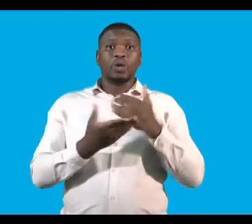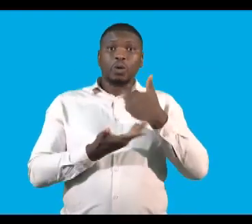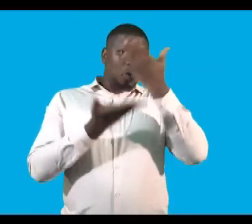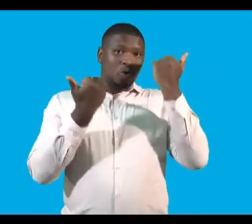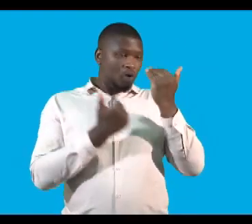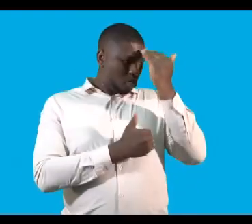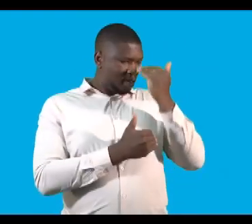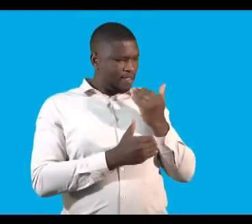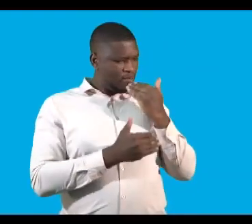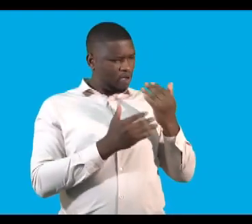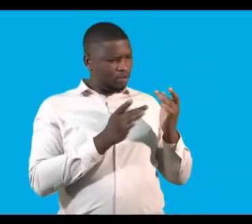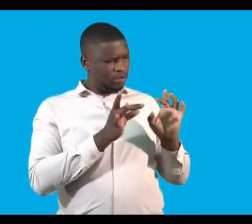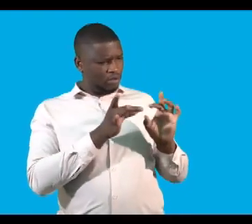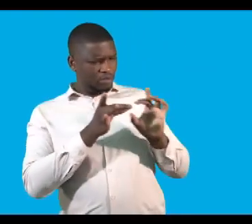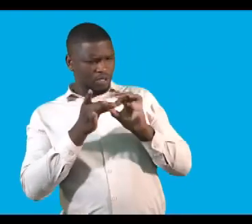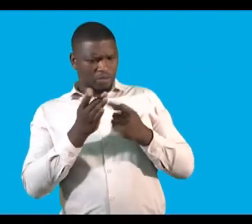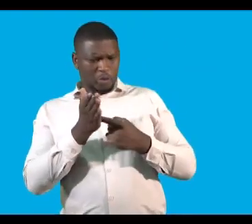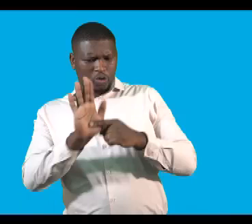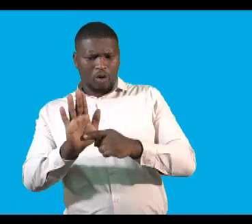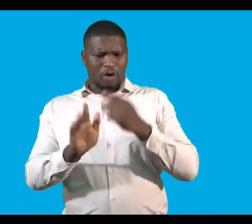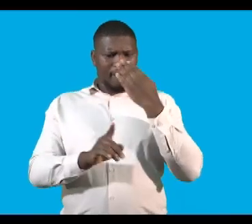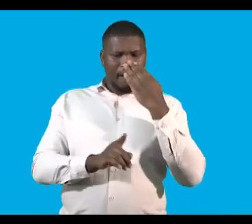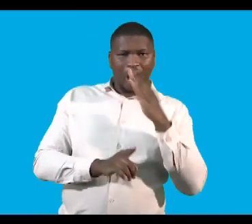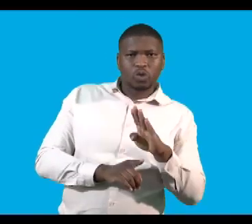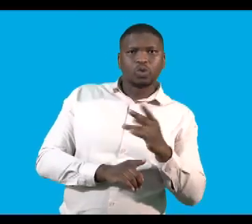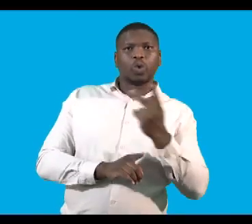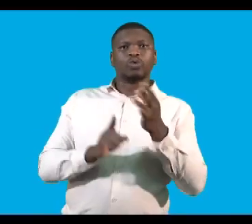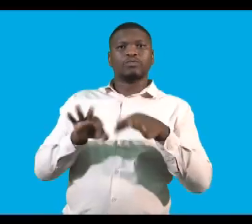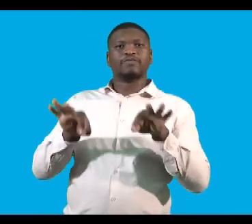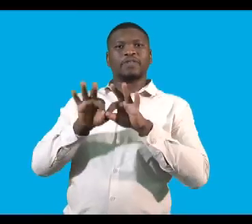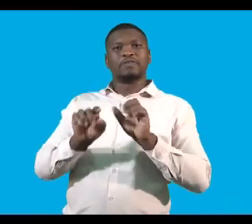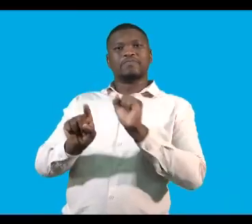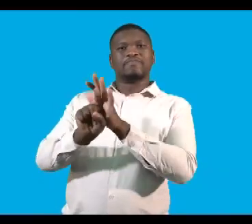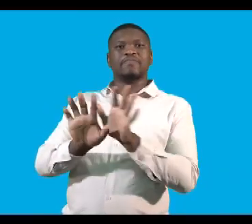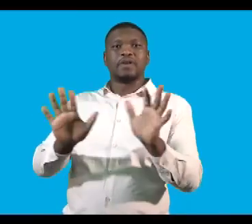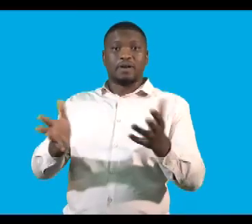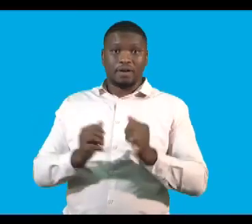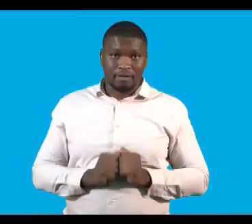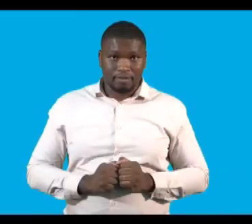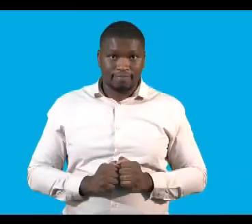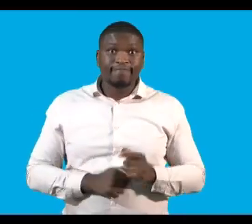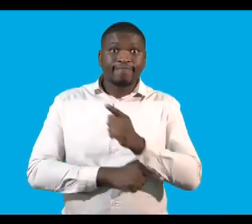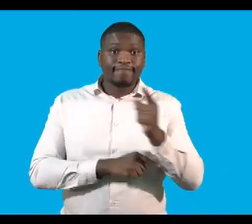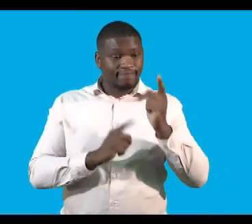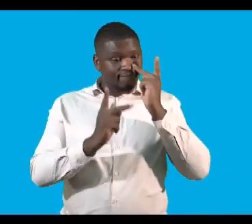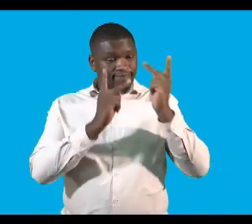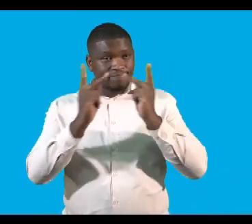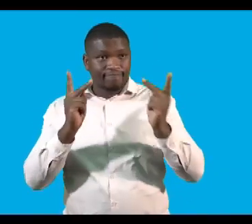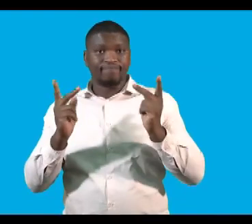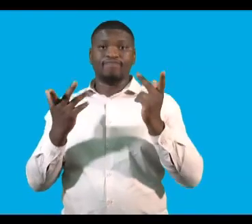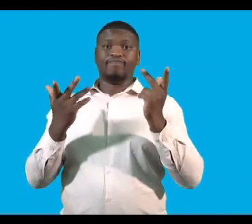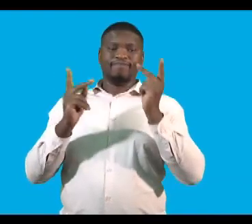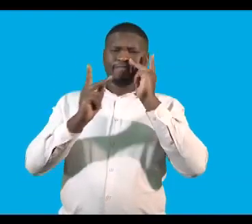images reflect and shape values and attitudes. When you're looking at visuals, ask yourself